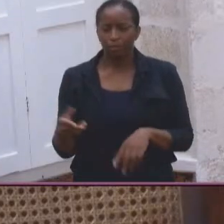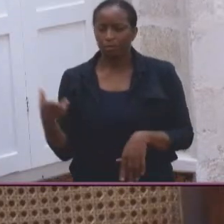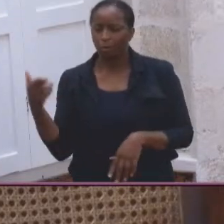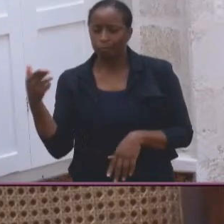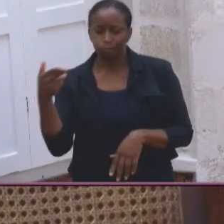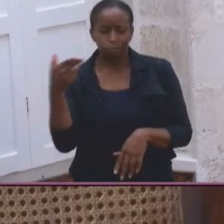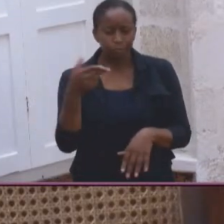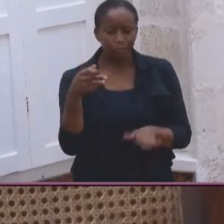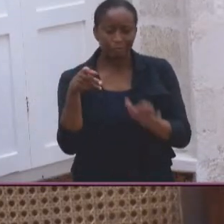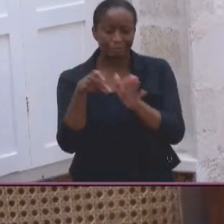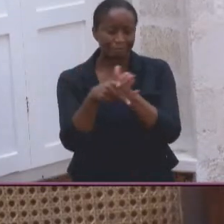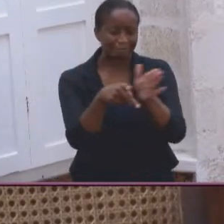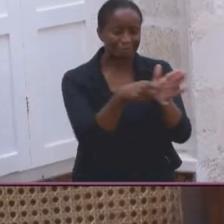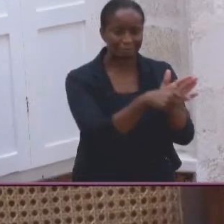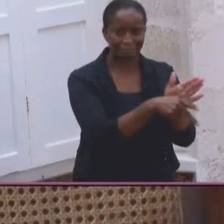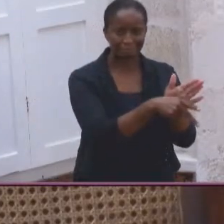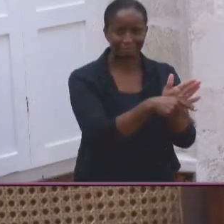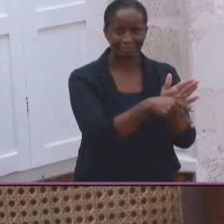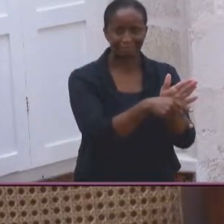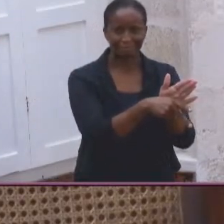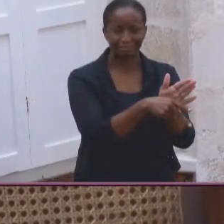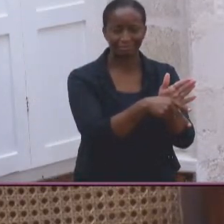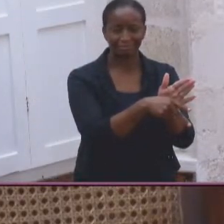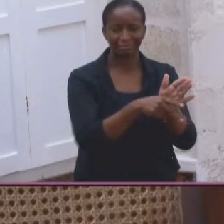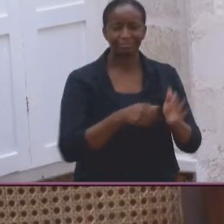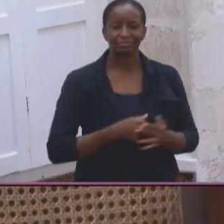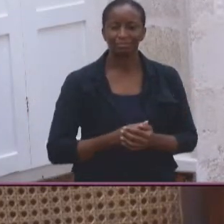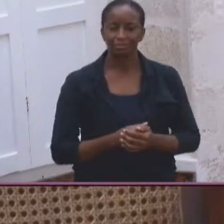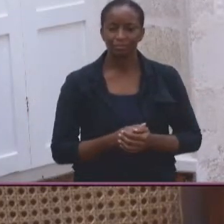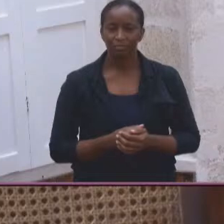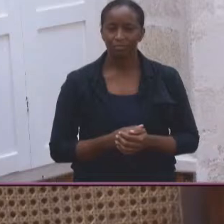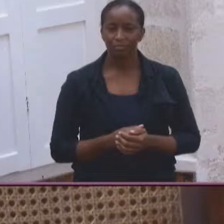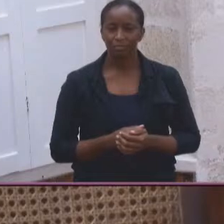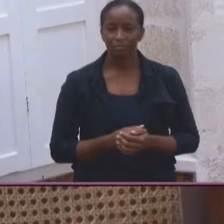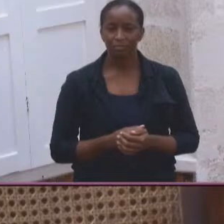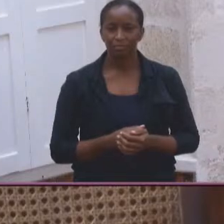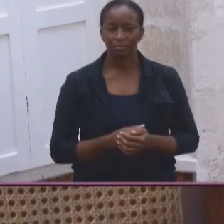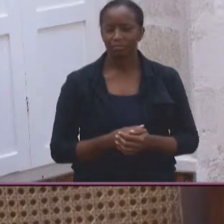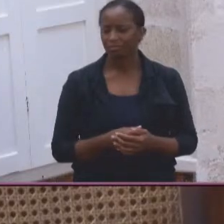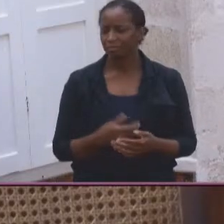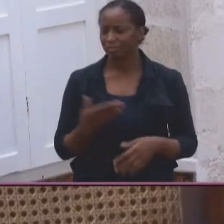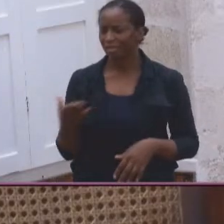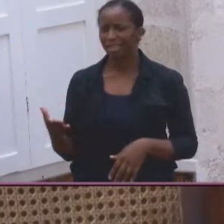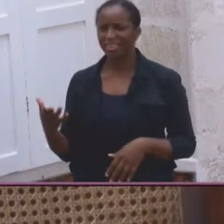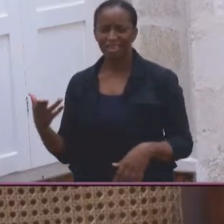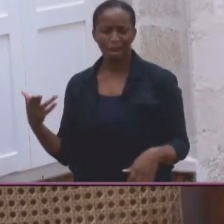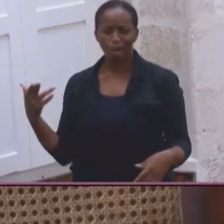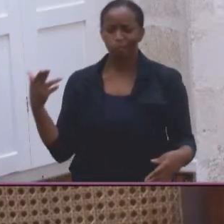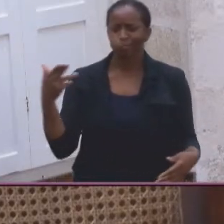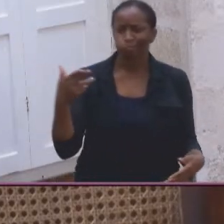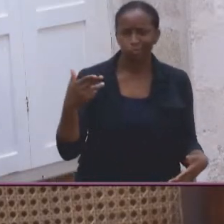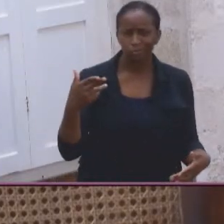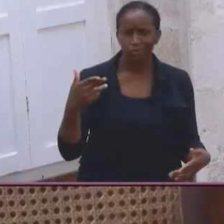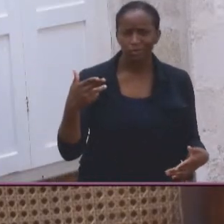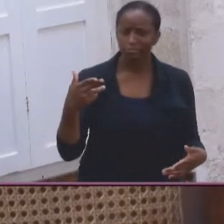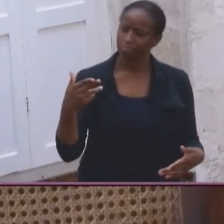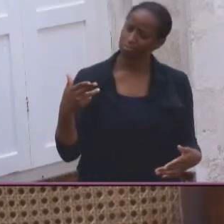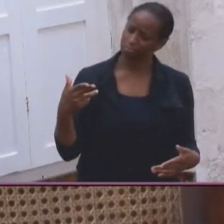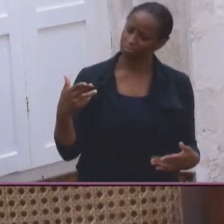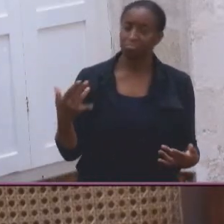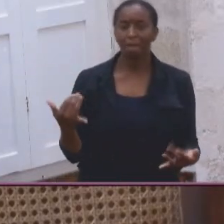the end of a long period of indiscipline. That's not